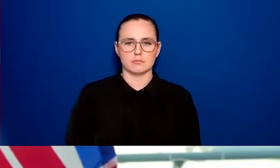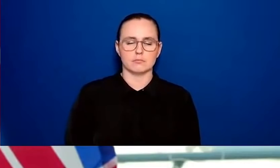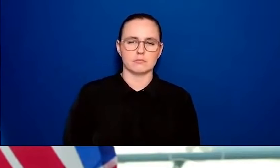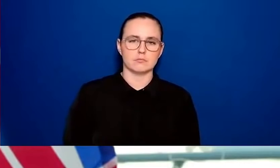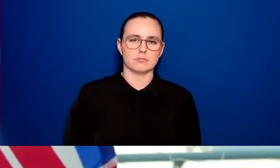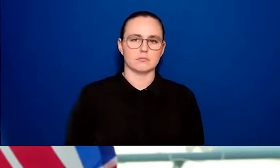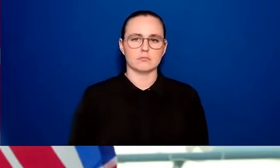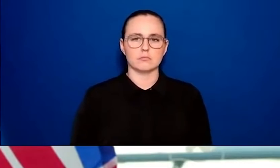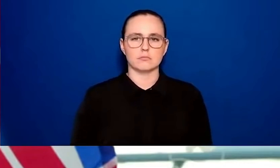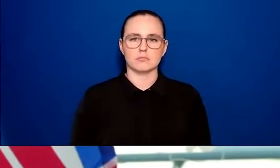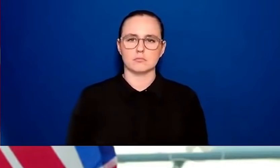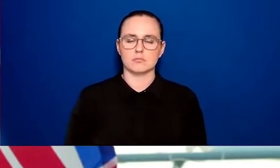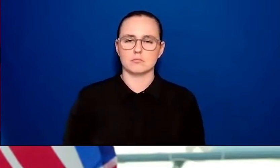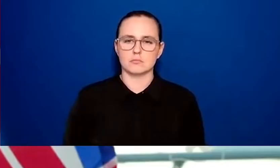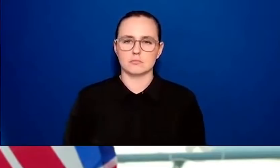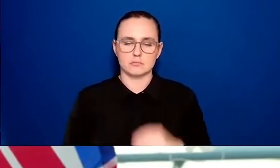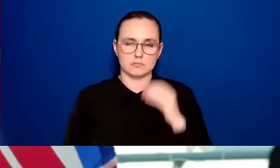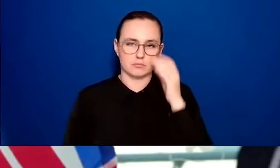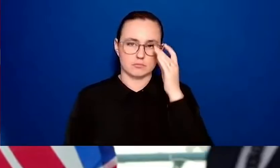to that.